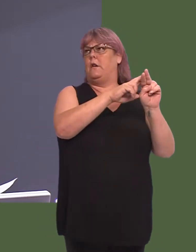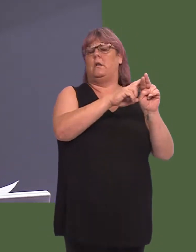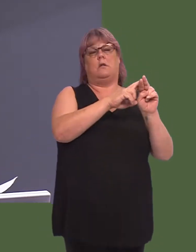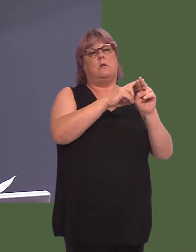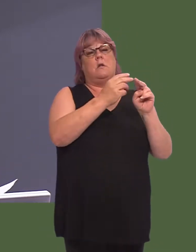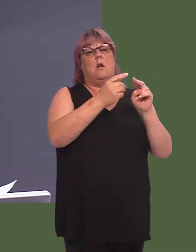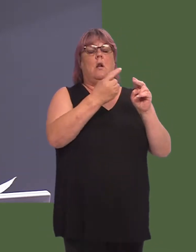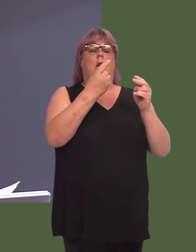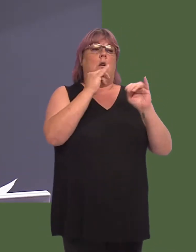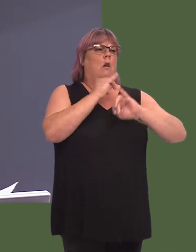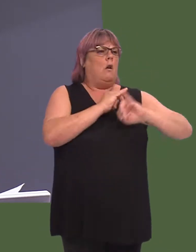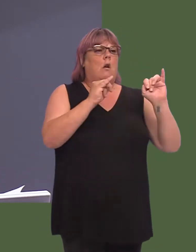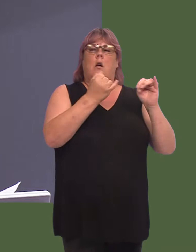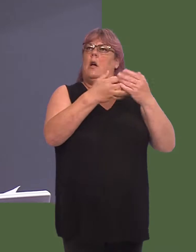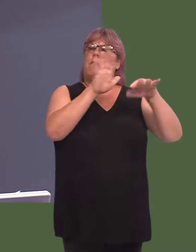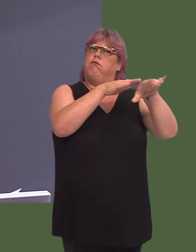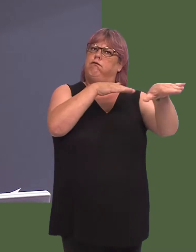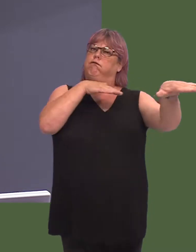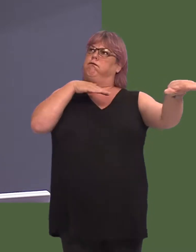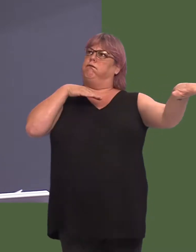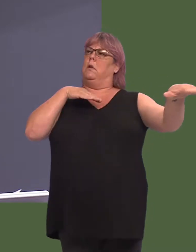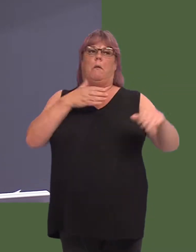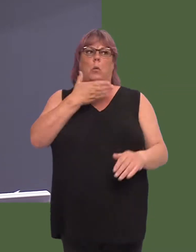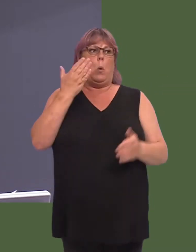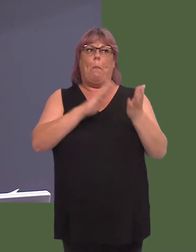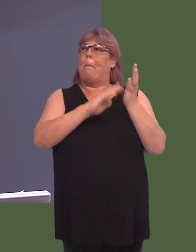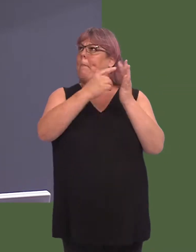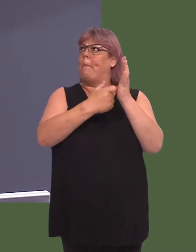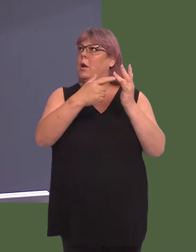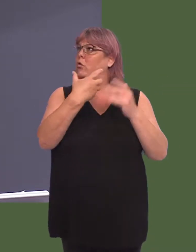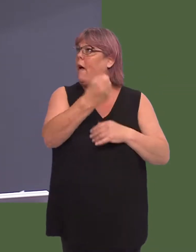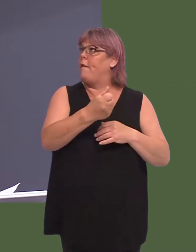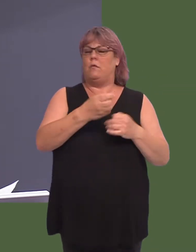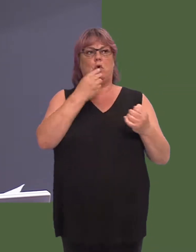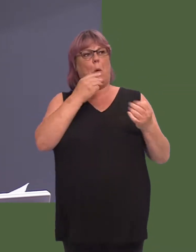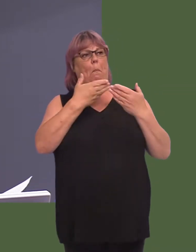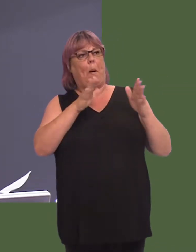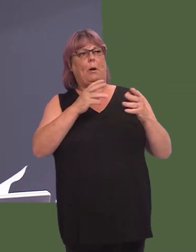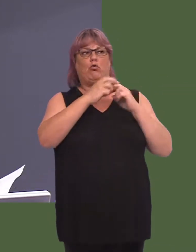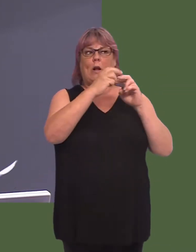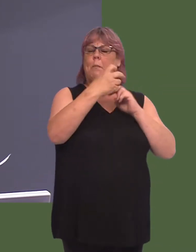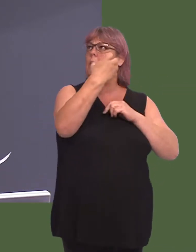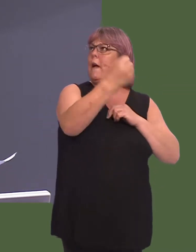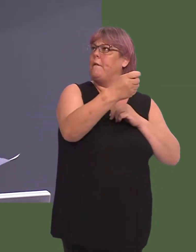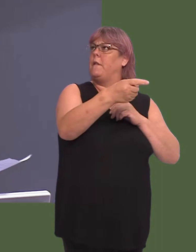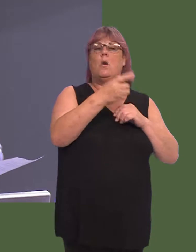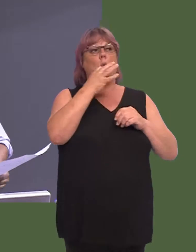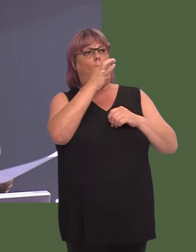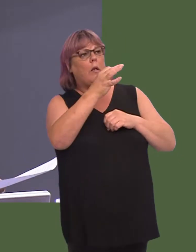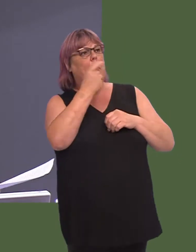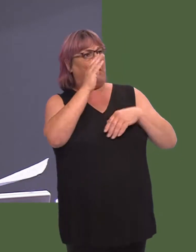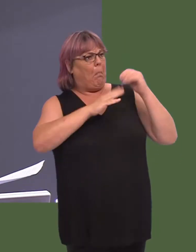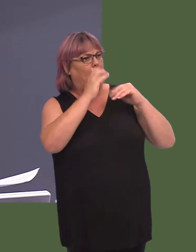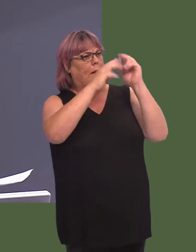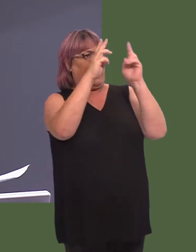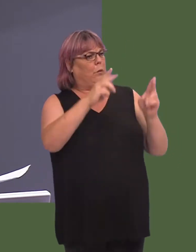along Llantrisant Road, traffic jams already go on for miles. Now, there is no metro in place, there is no public transport in place, there's no actual